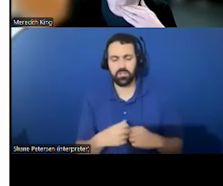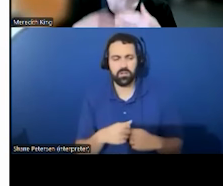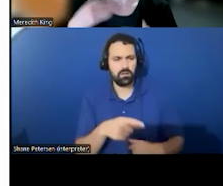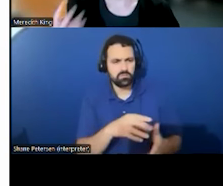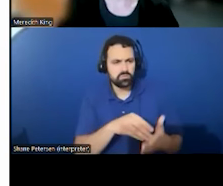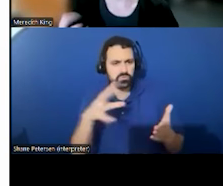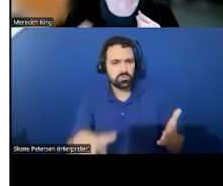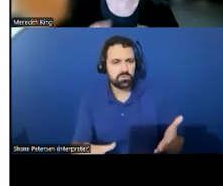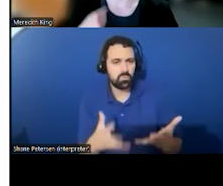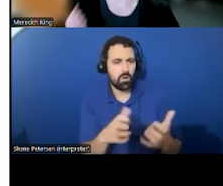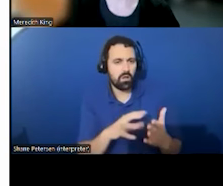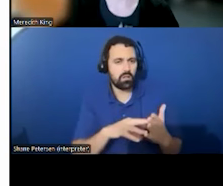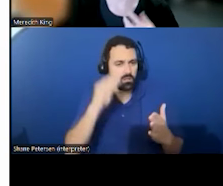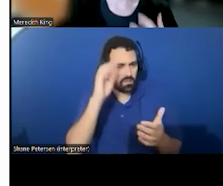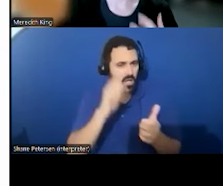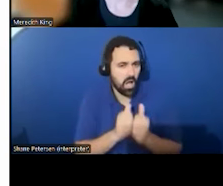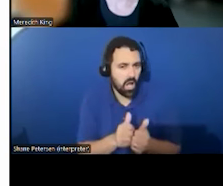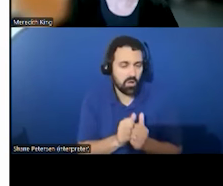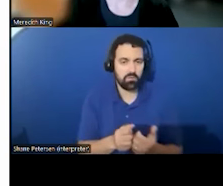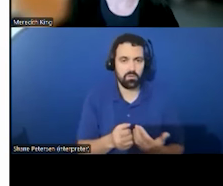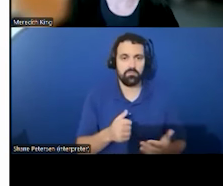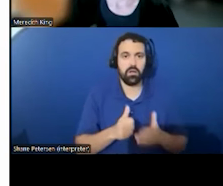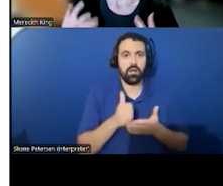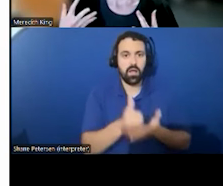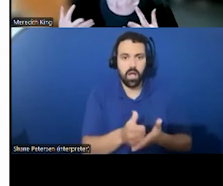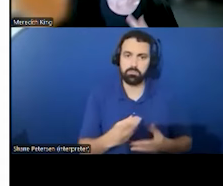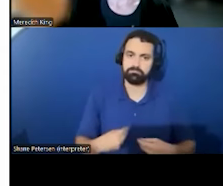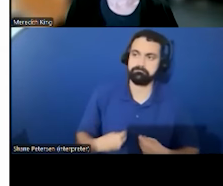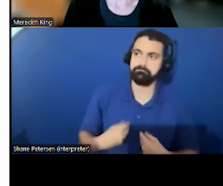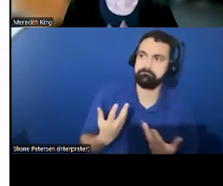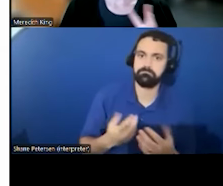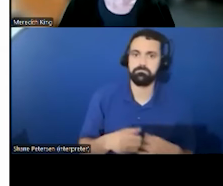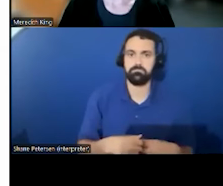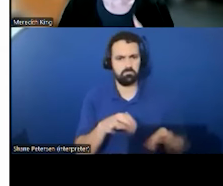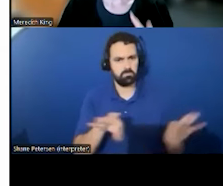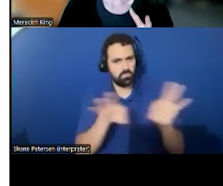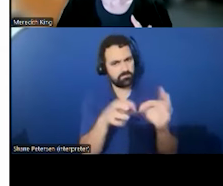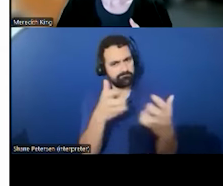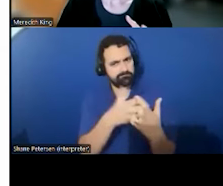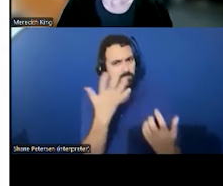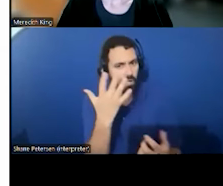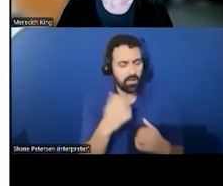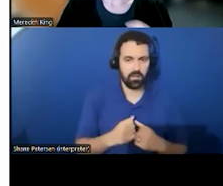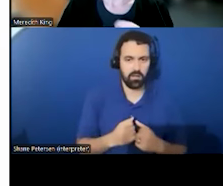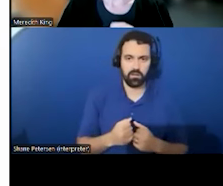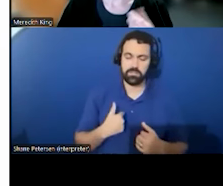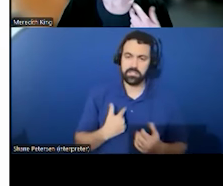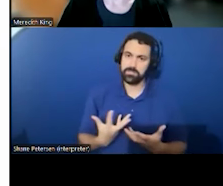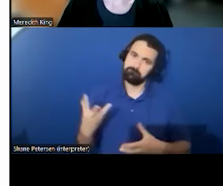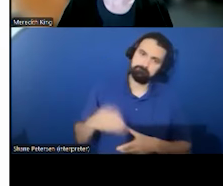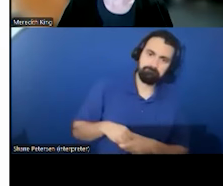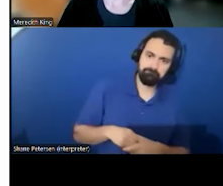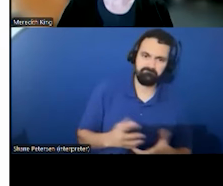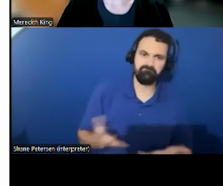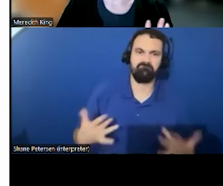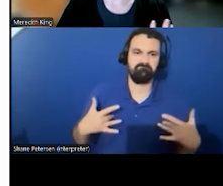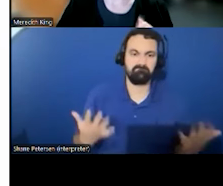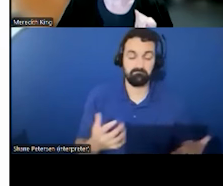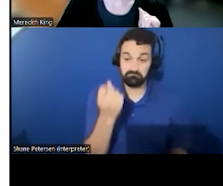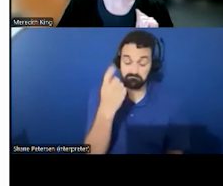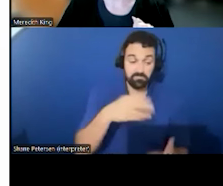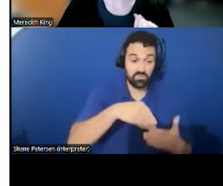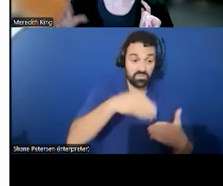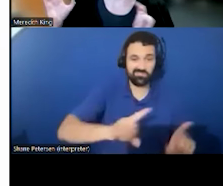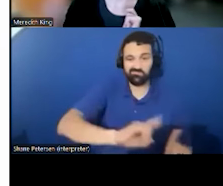is about motivation, relevance, and investment. Students connect with material differently, right? So